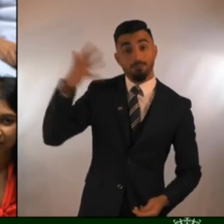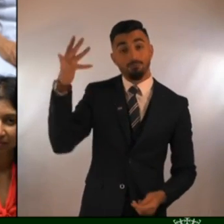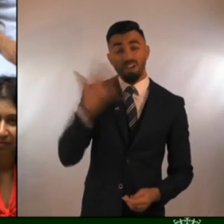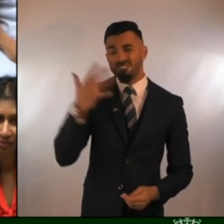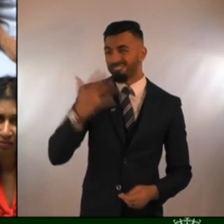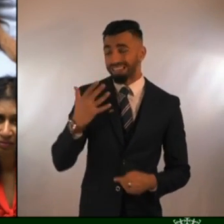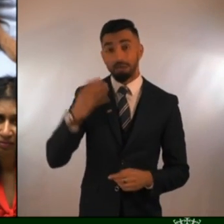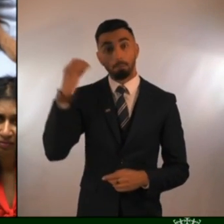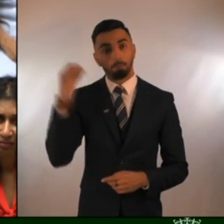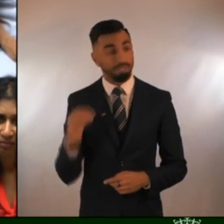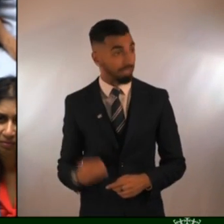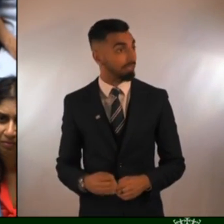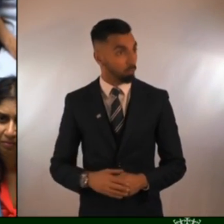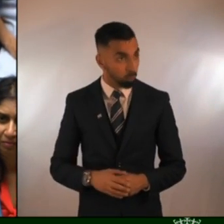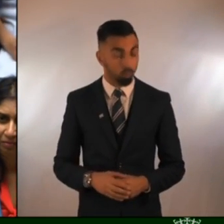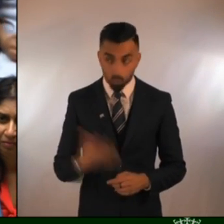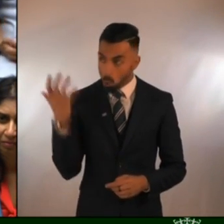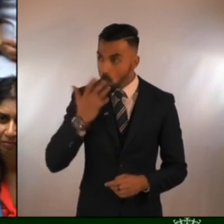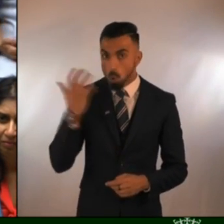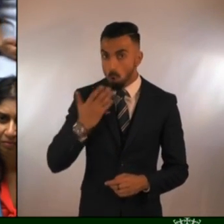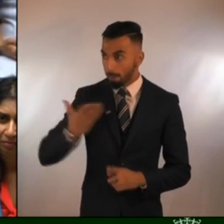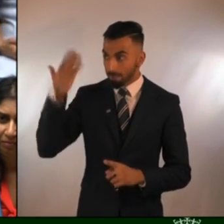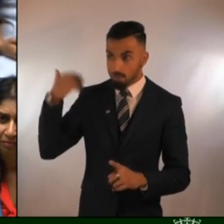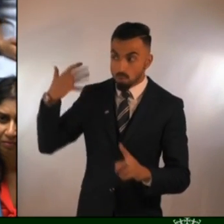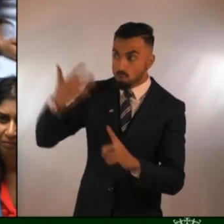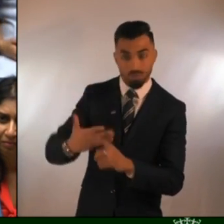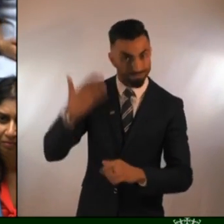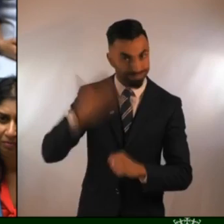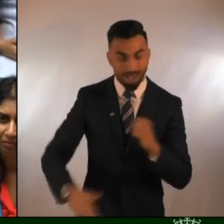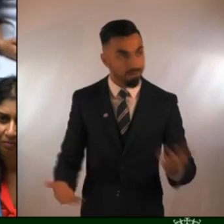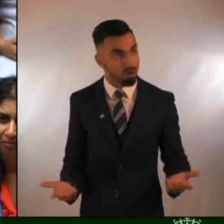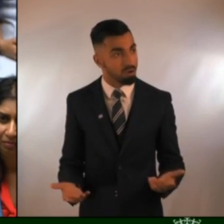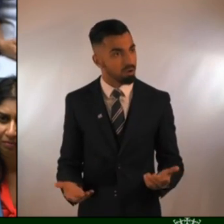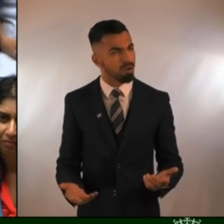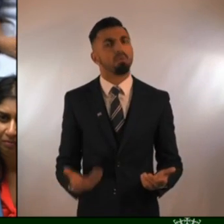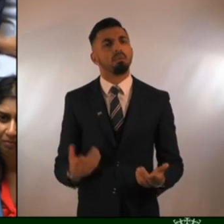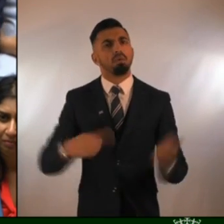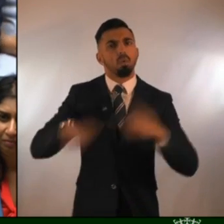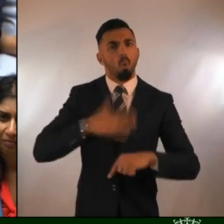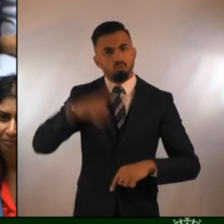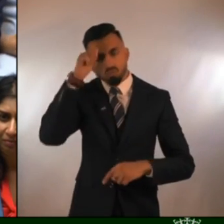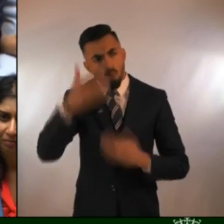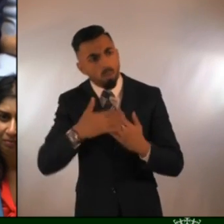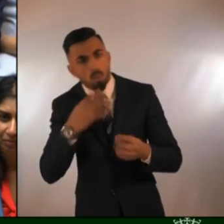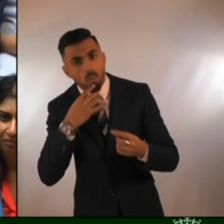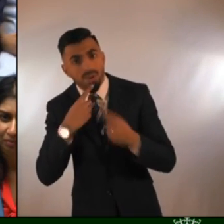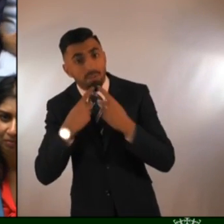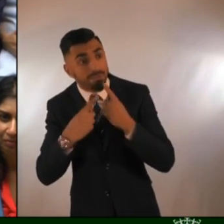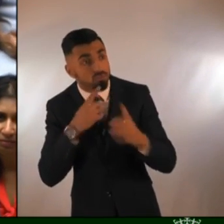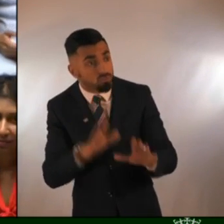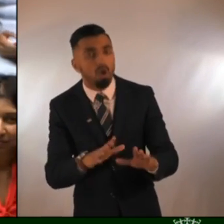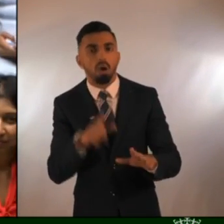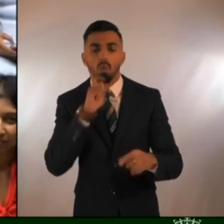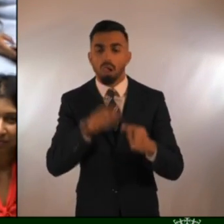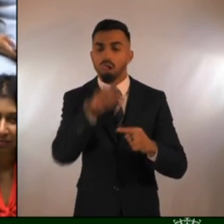growth on record. Detailed allocations of our investment in ideas will be set out at the spending review, but I can make some announcements